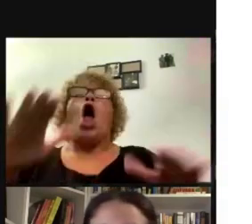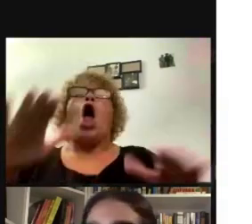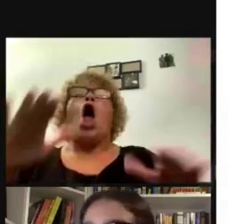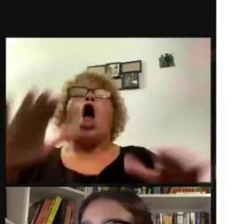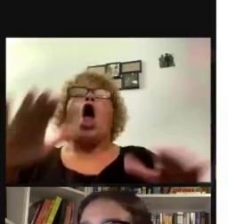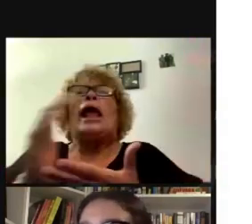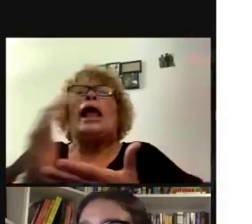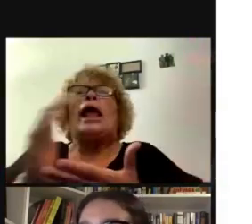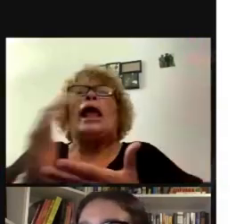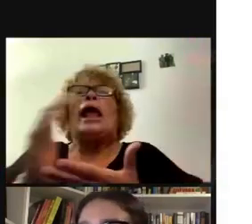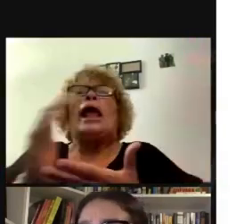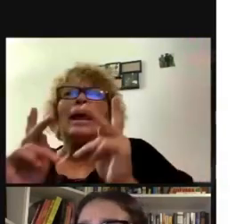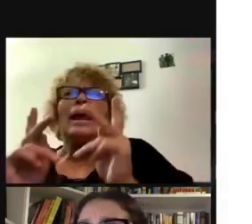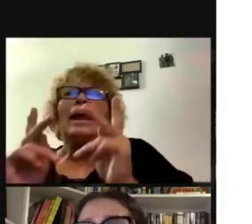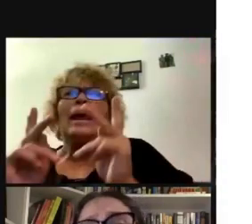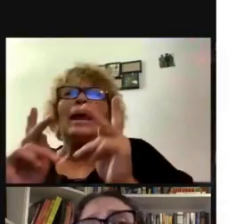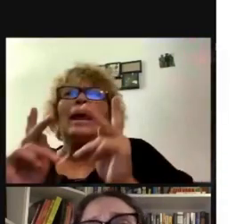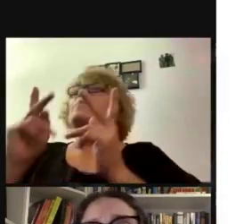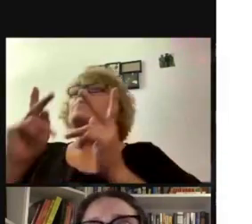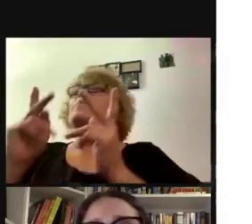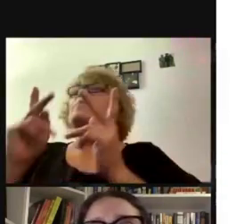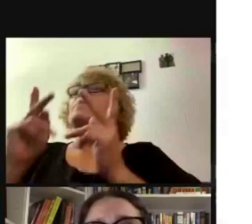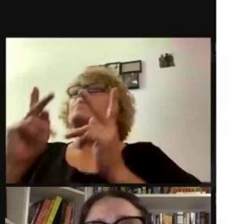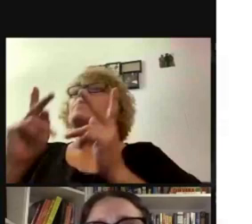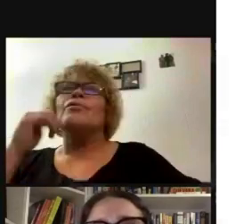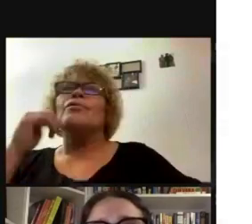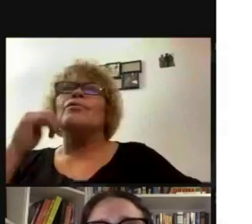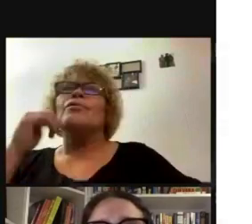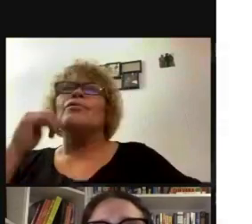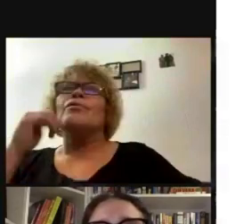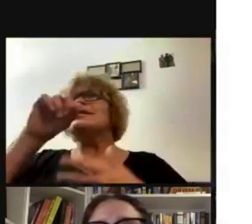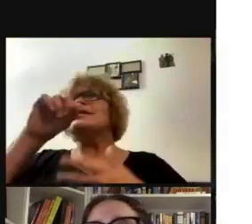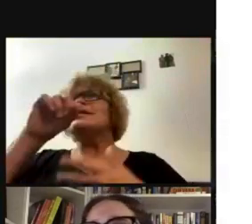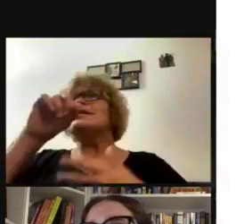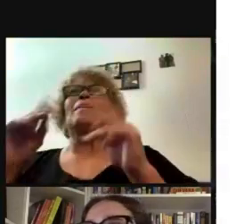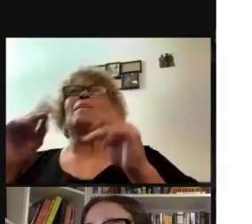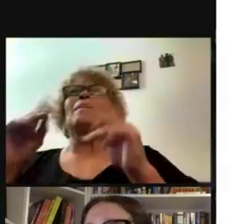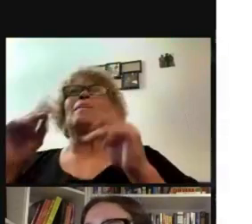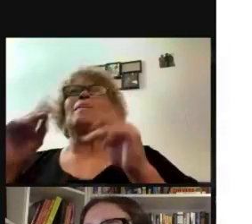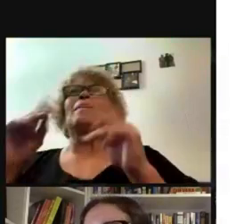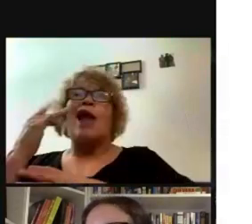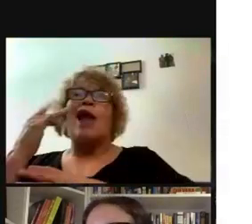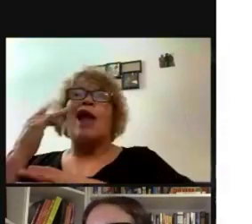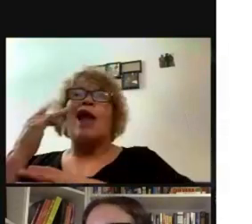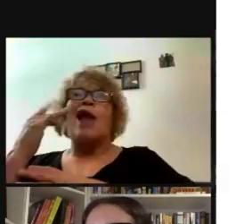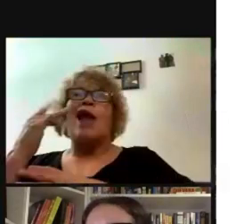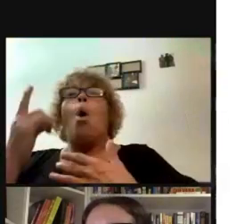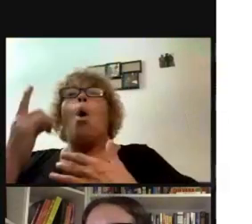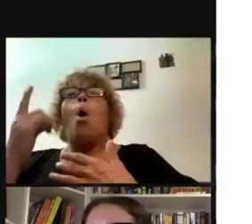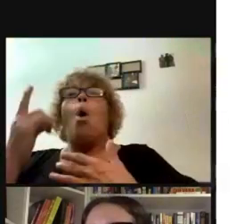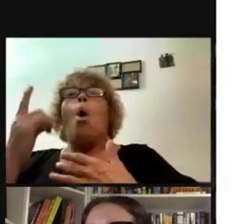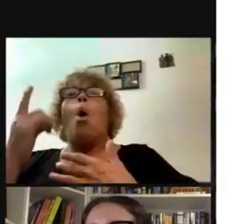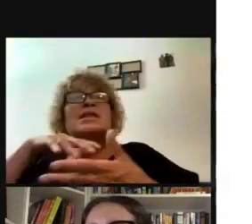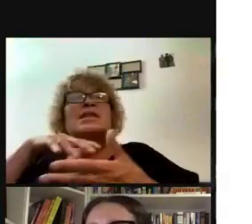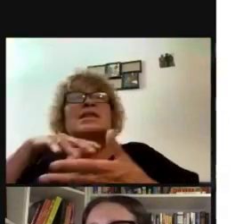color, and disabled people in California. And one of the studies that